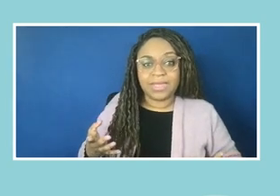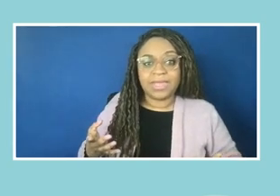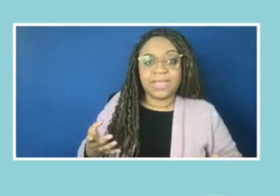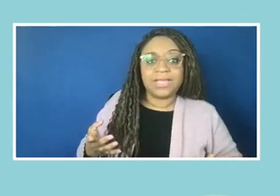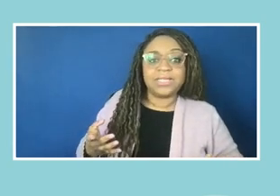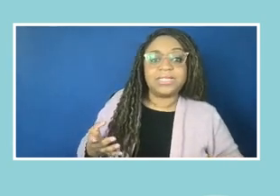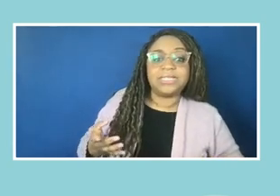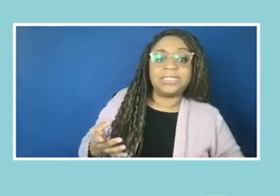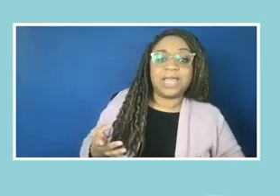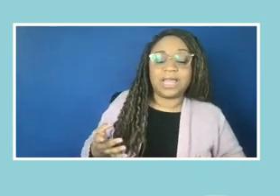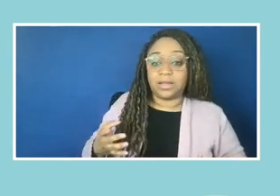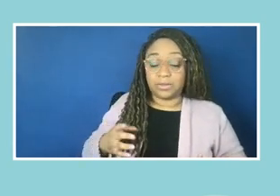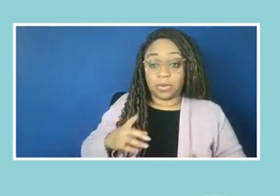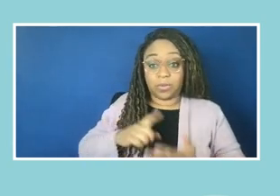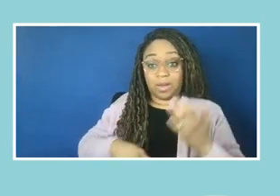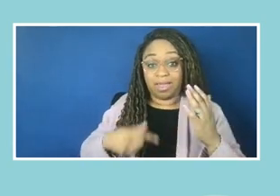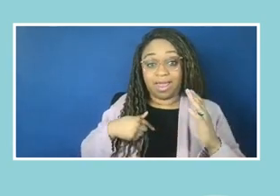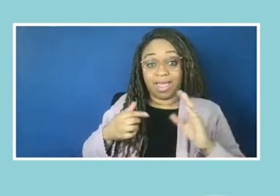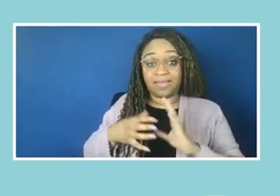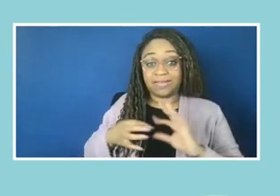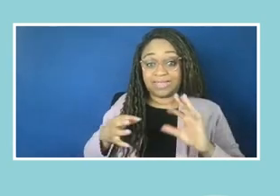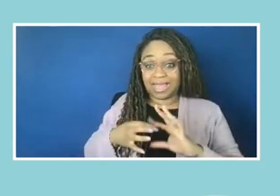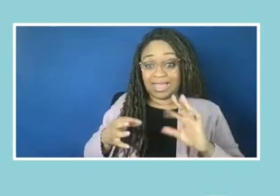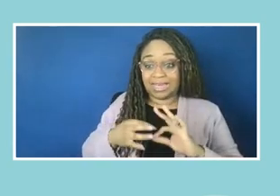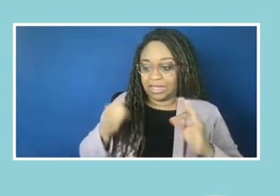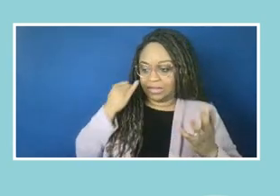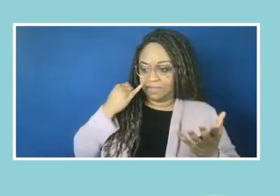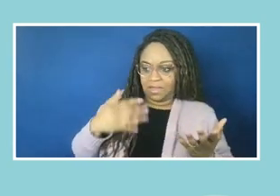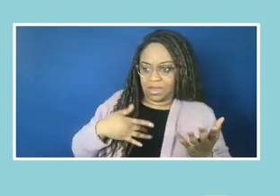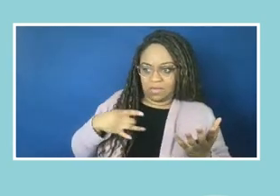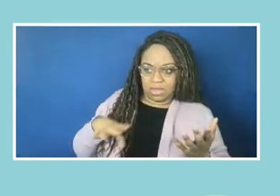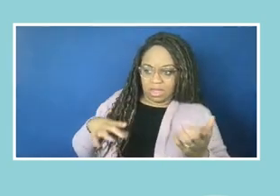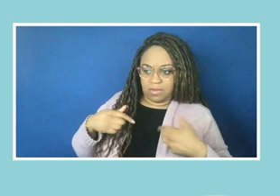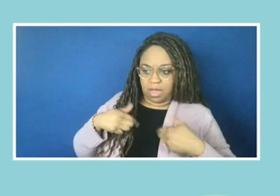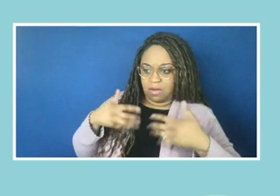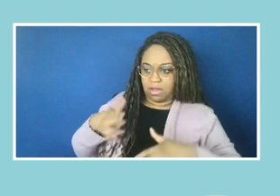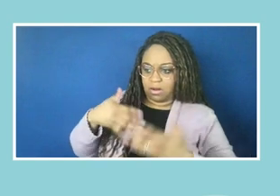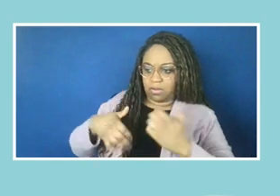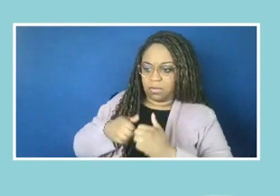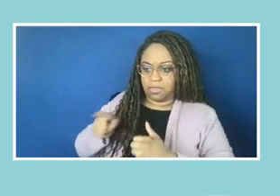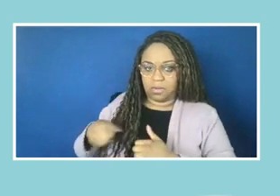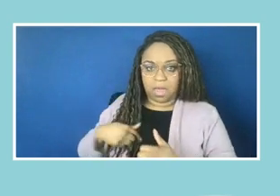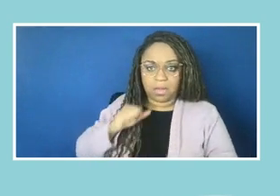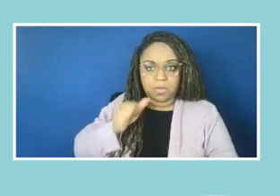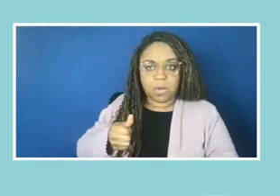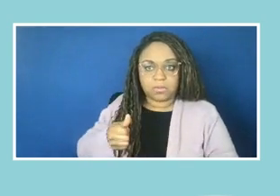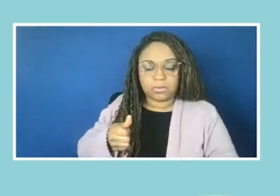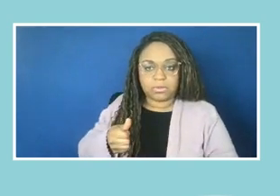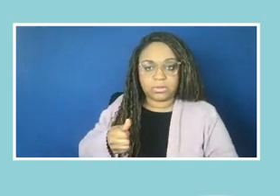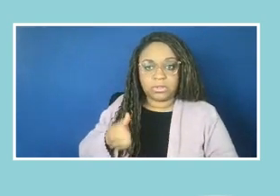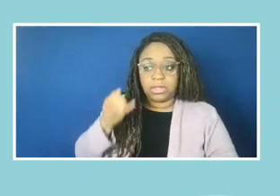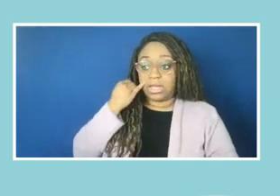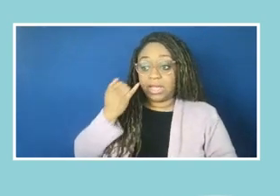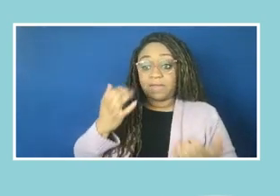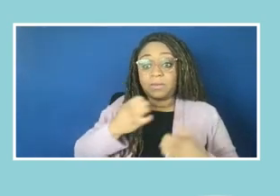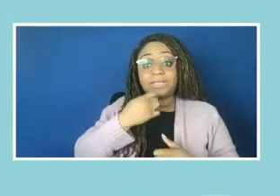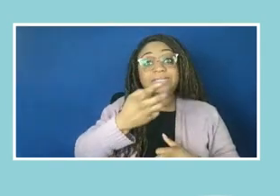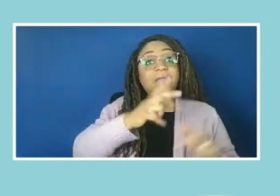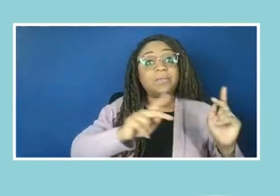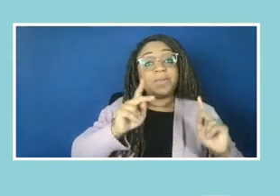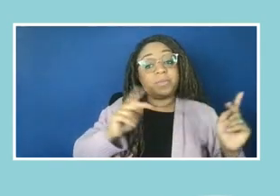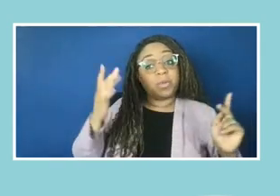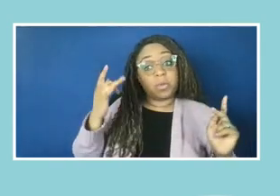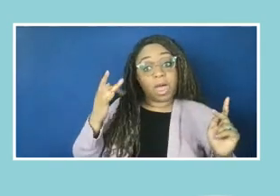I don't want to have anything to do with you, I will not. If I want to tell everybody why I won't have anything to do with you, I